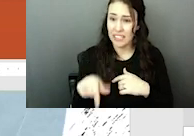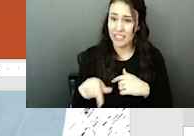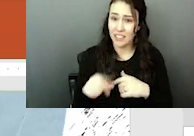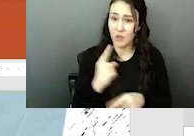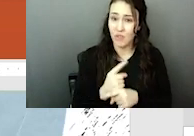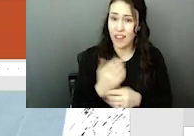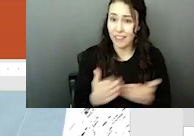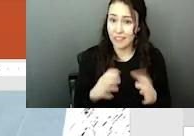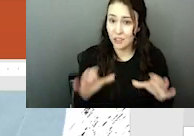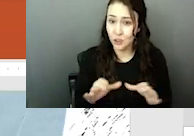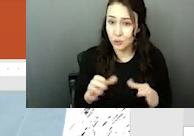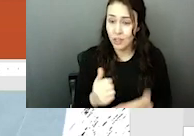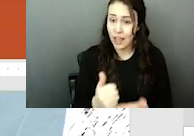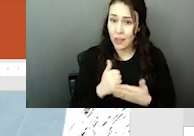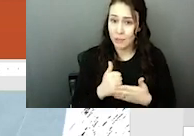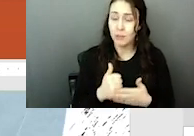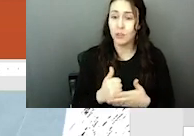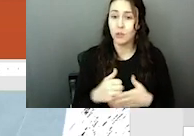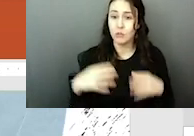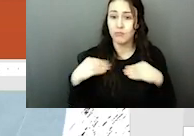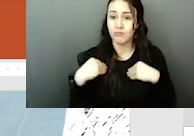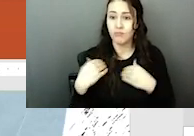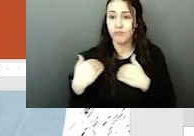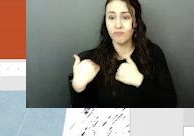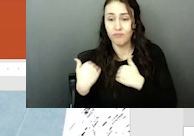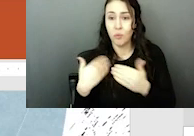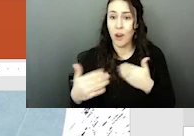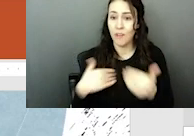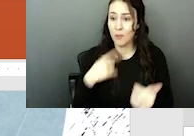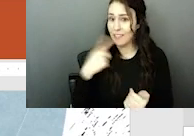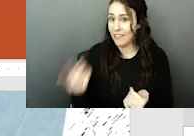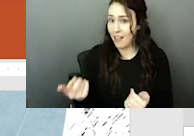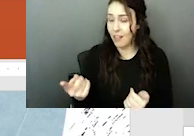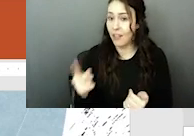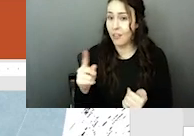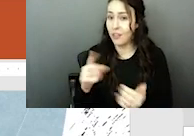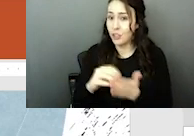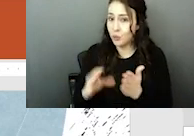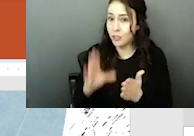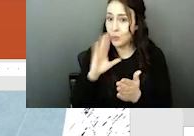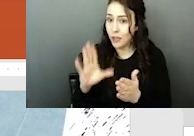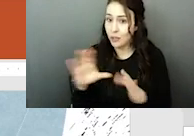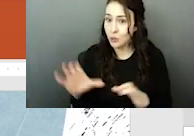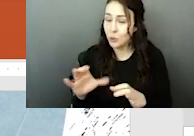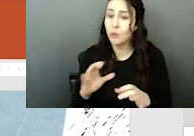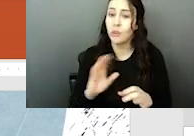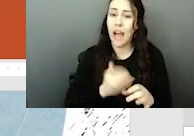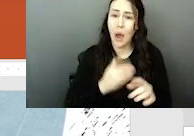be accountable to what we tell our students we're going to do, to the mission that we have to serve